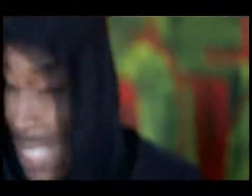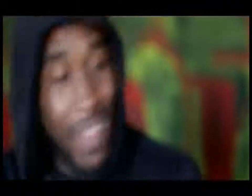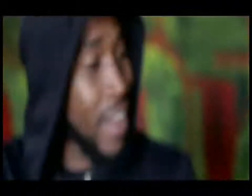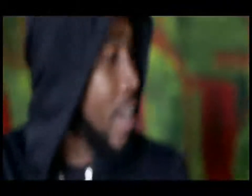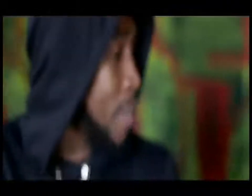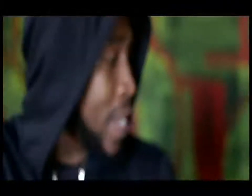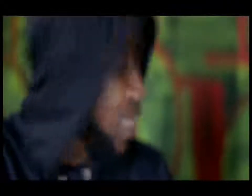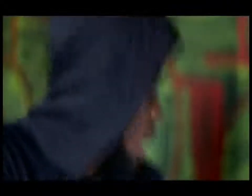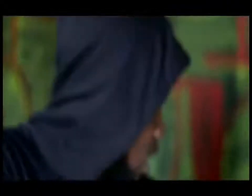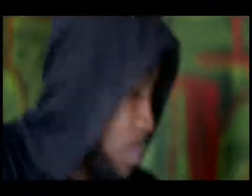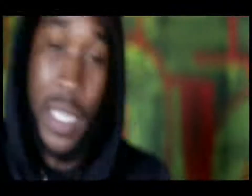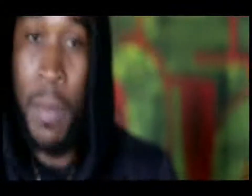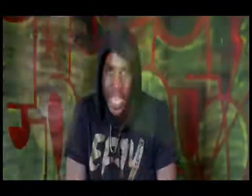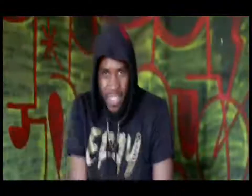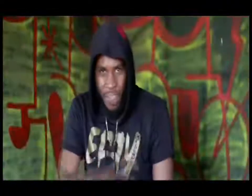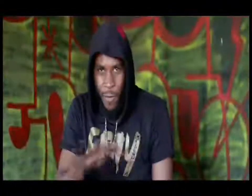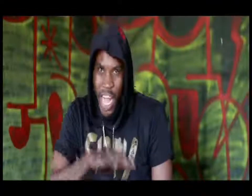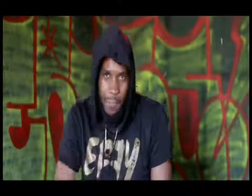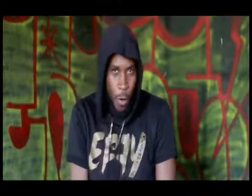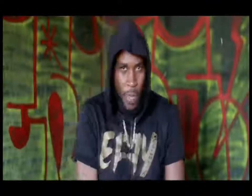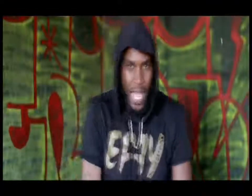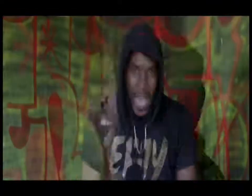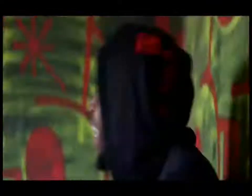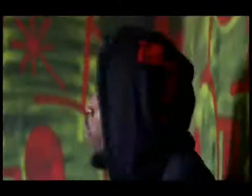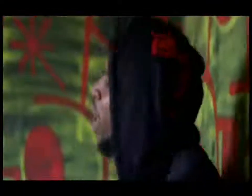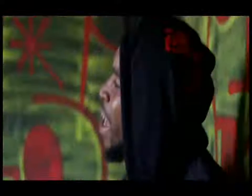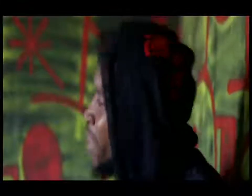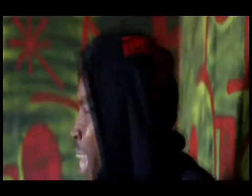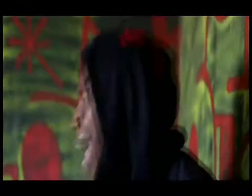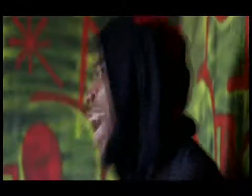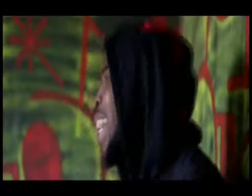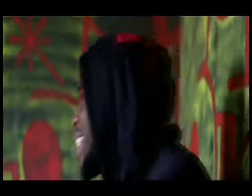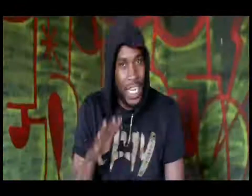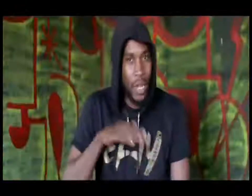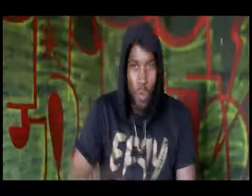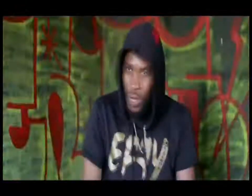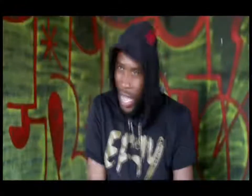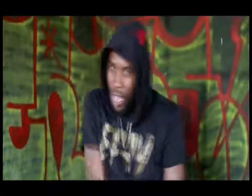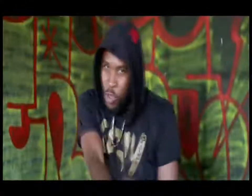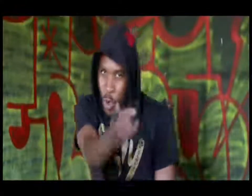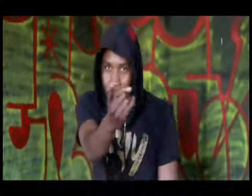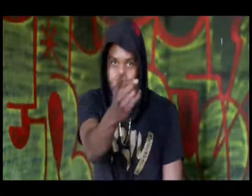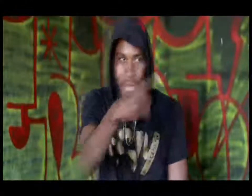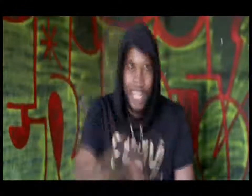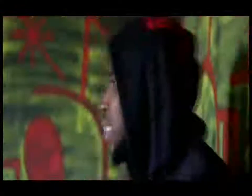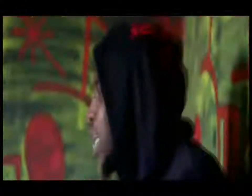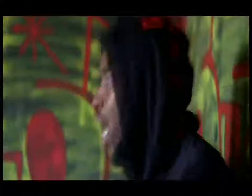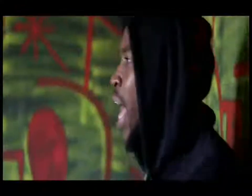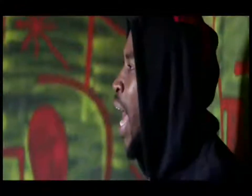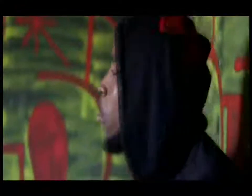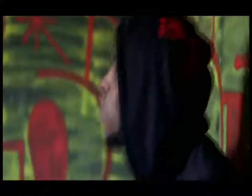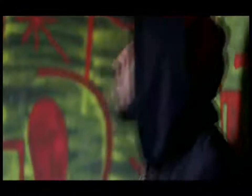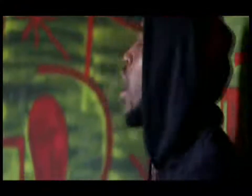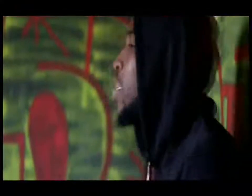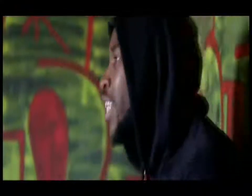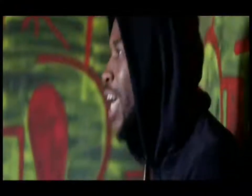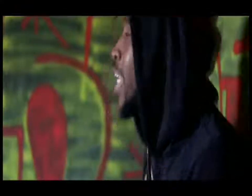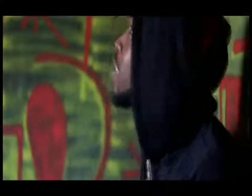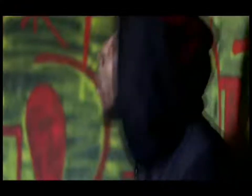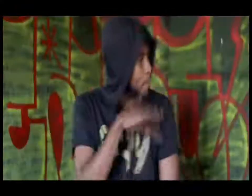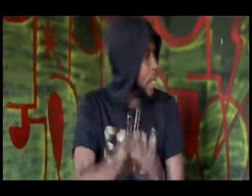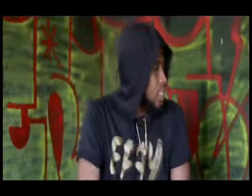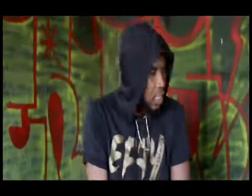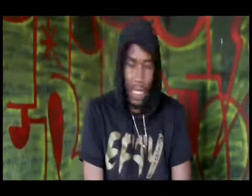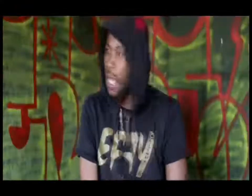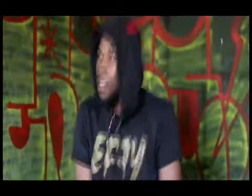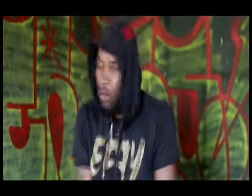for Christ and then everybody judges. But I'm in this for life for me. Hate it or love it, Chacha Kalunga, you are amazing. I look at stars and I